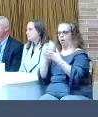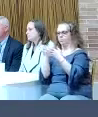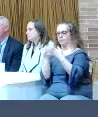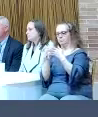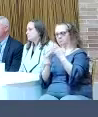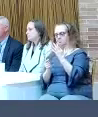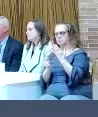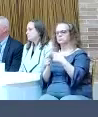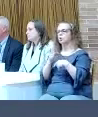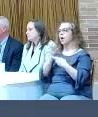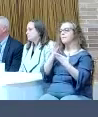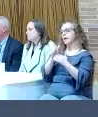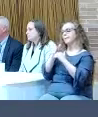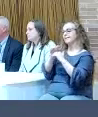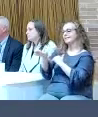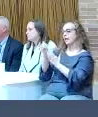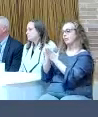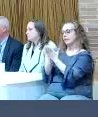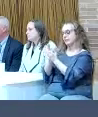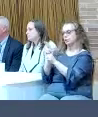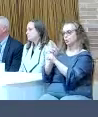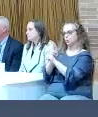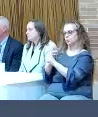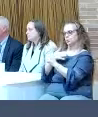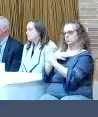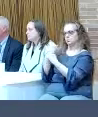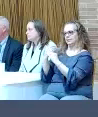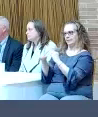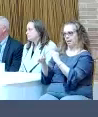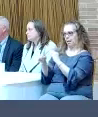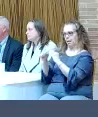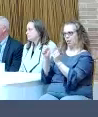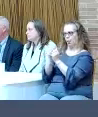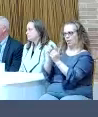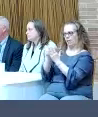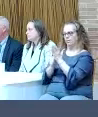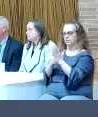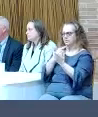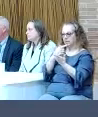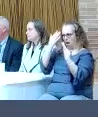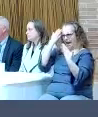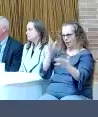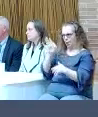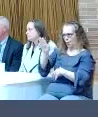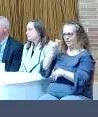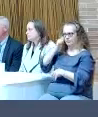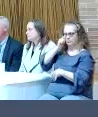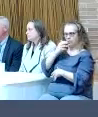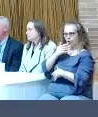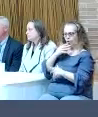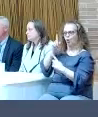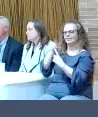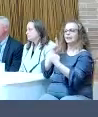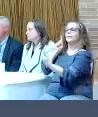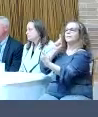and that vicory may have sent the listings using gillan's email she said she didn't know the race of the black tester until